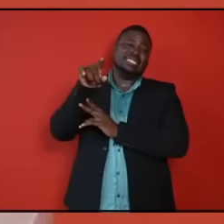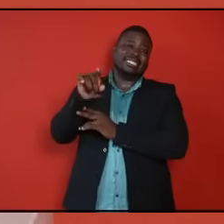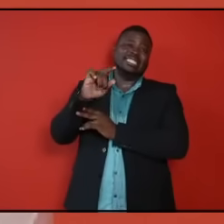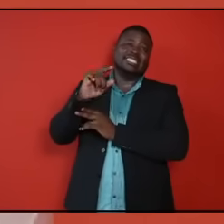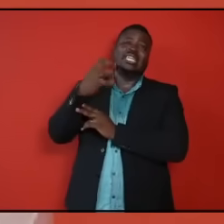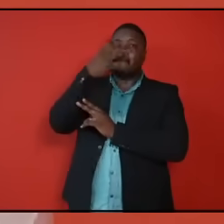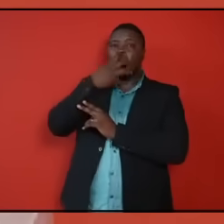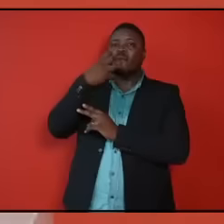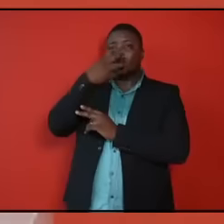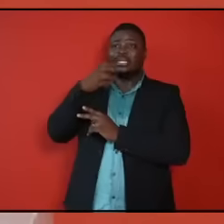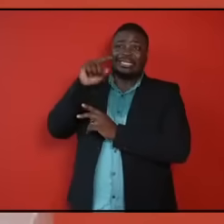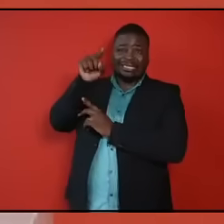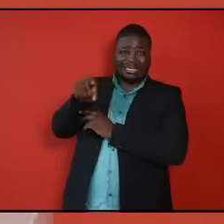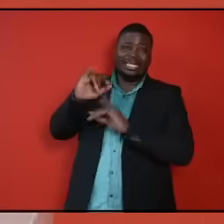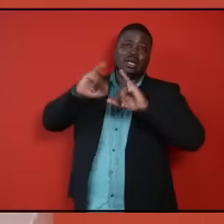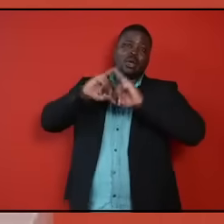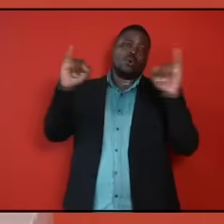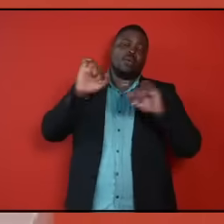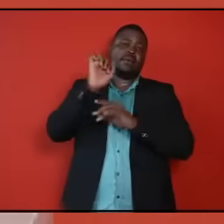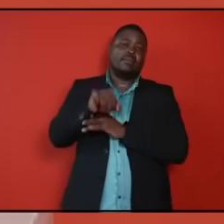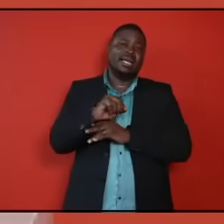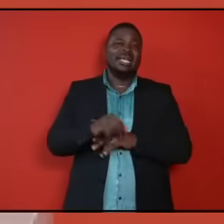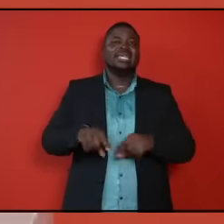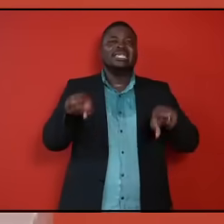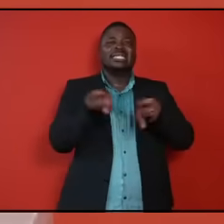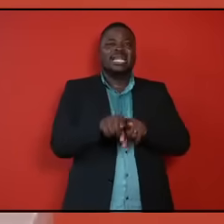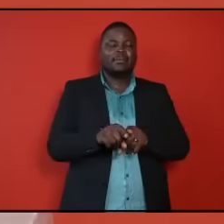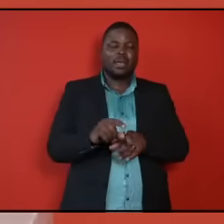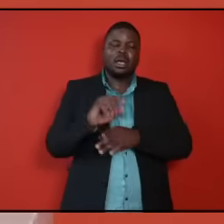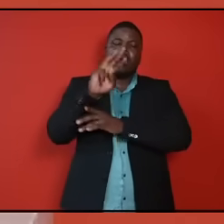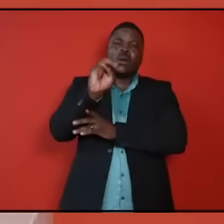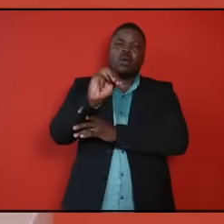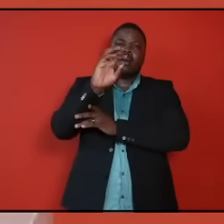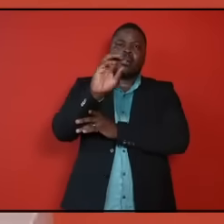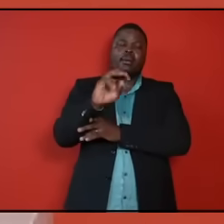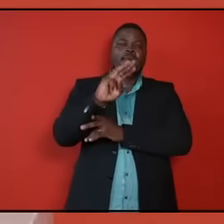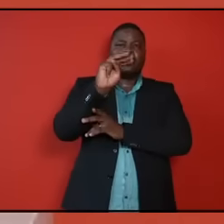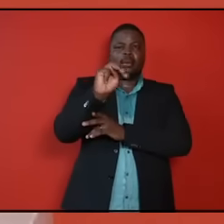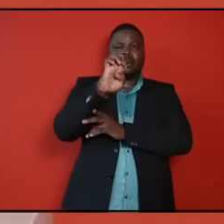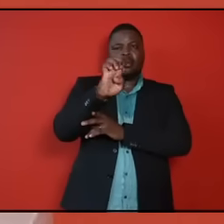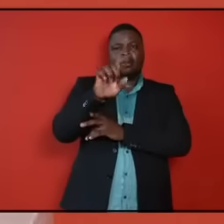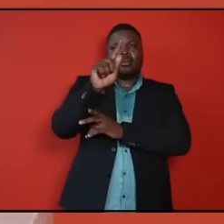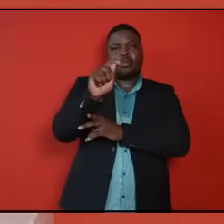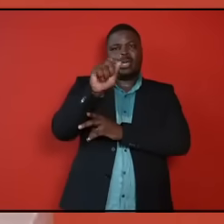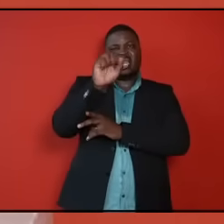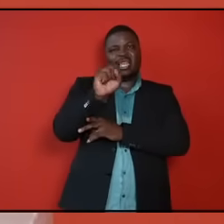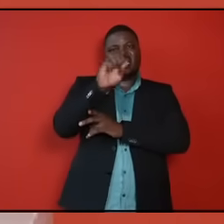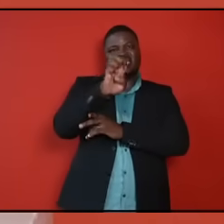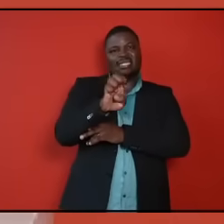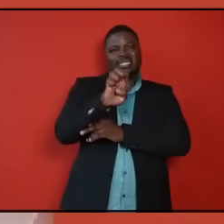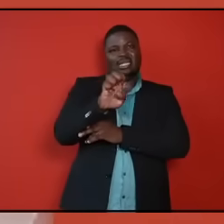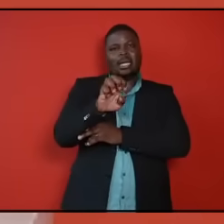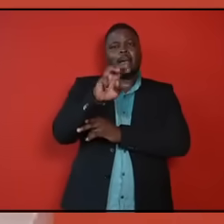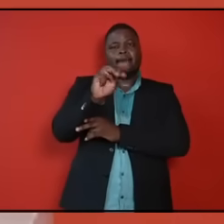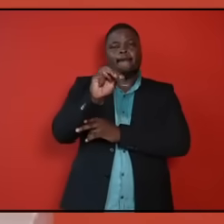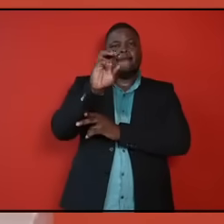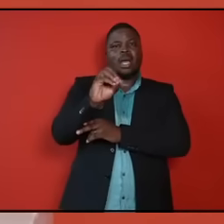as Metsimaholo. Metsimaholo is too small with such a big factory there called